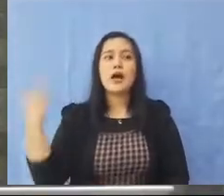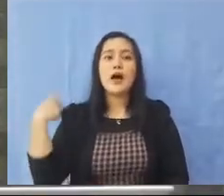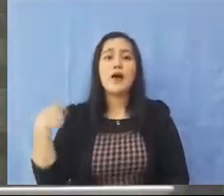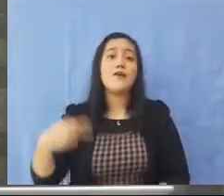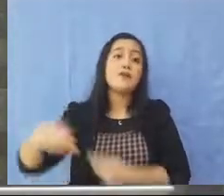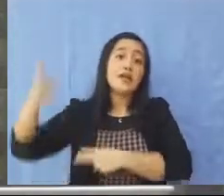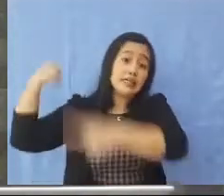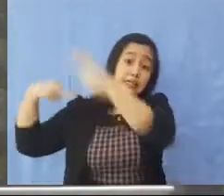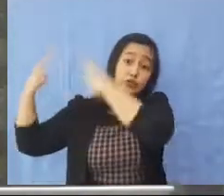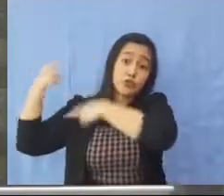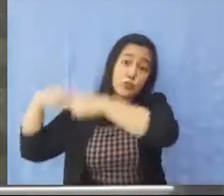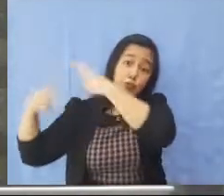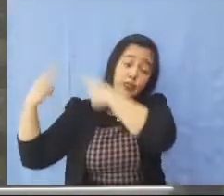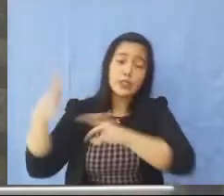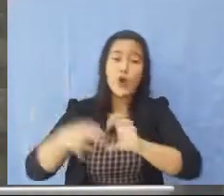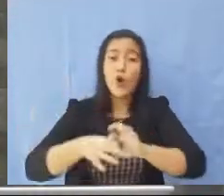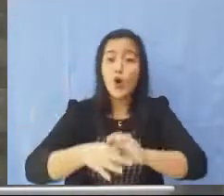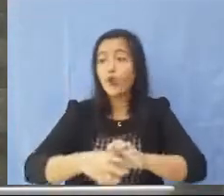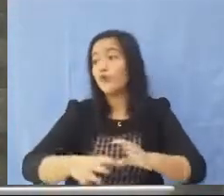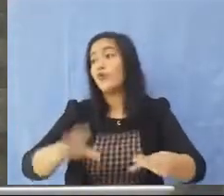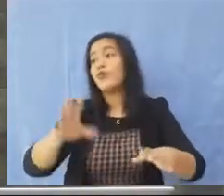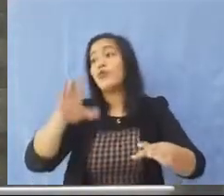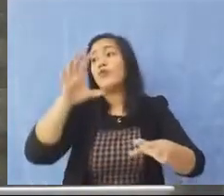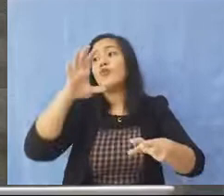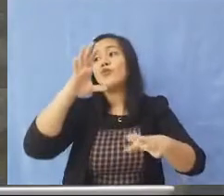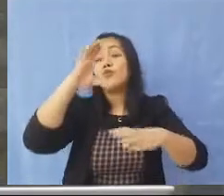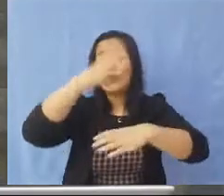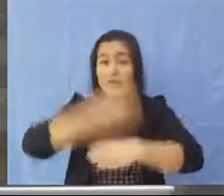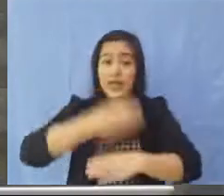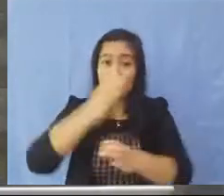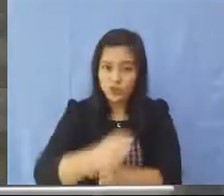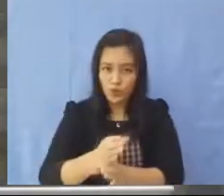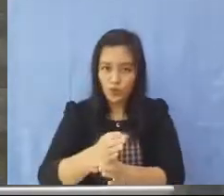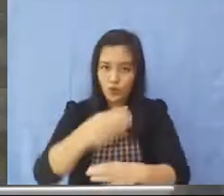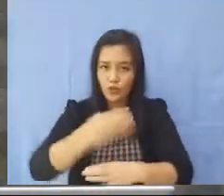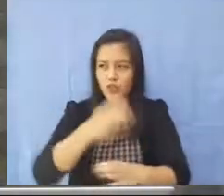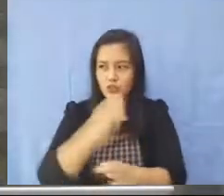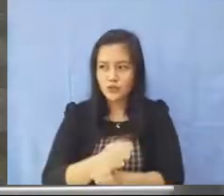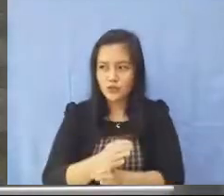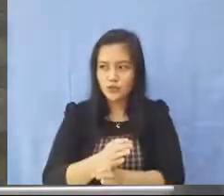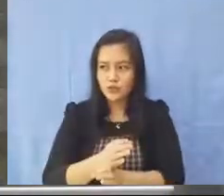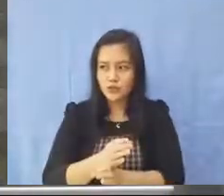yan ay nagsisimula po yan sa chapter 1